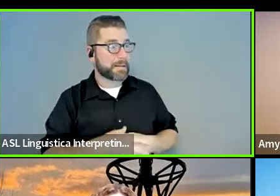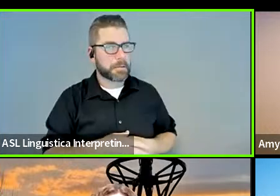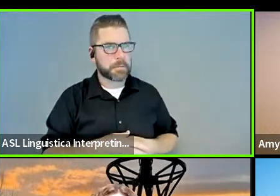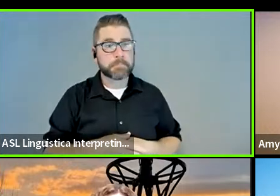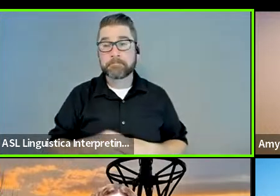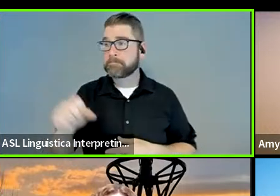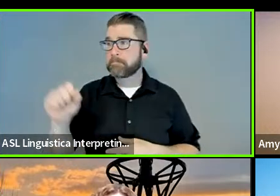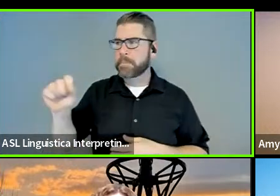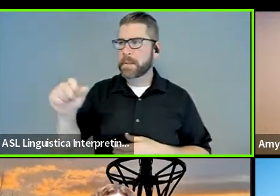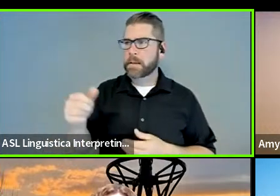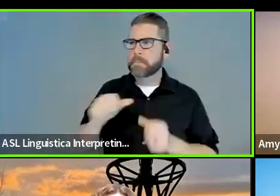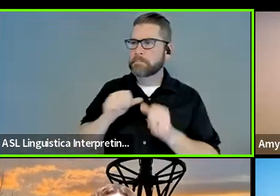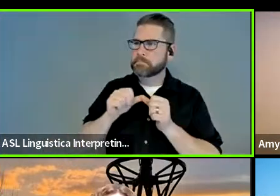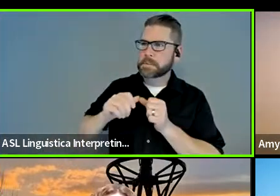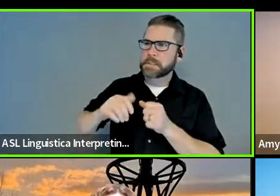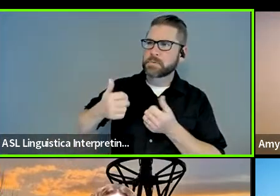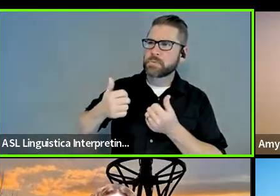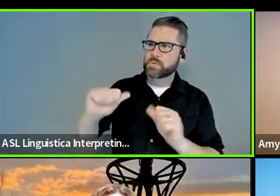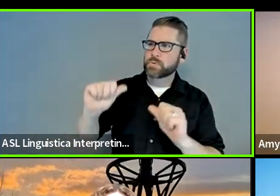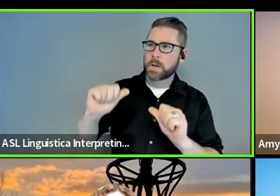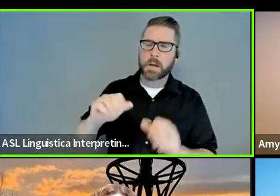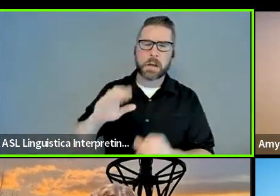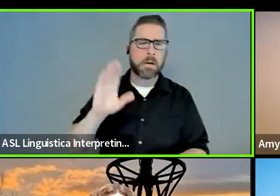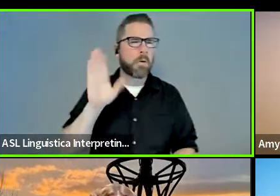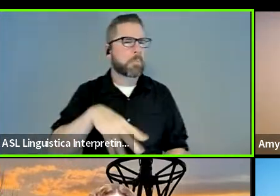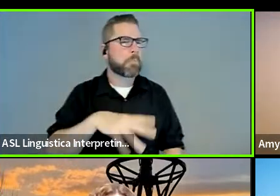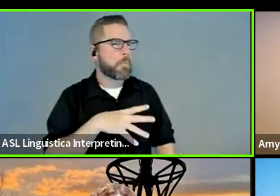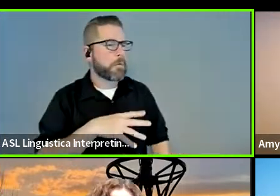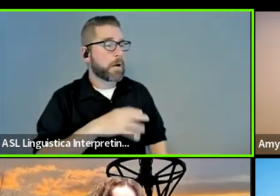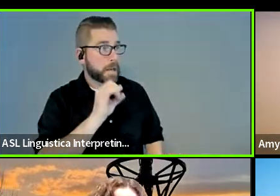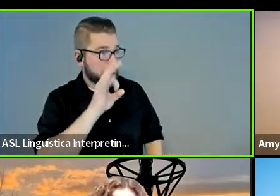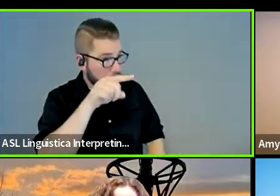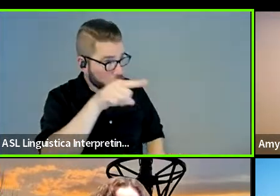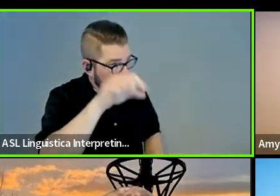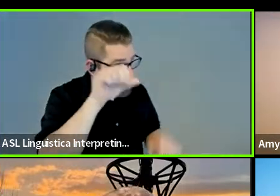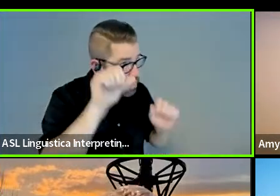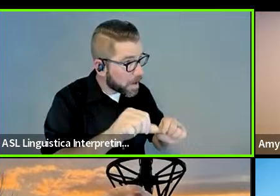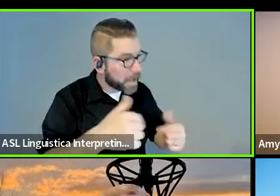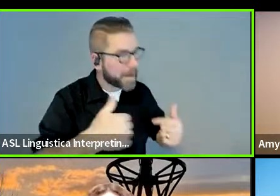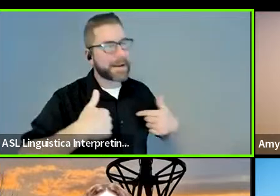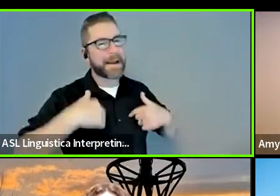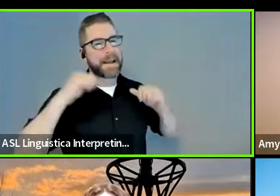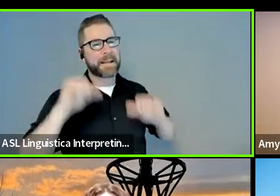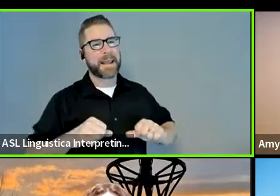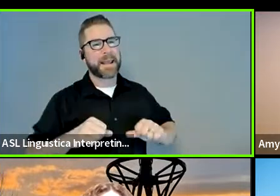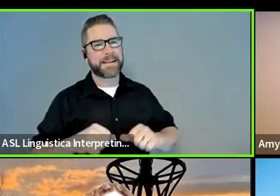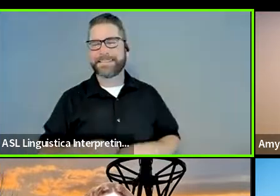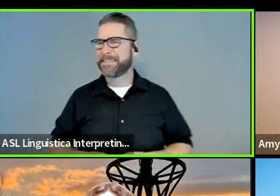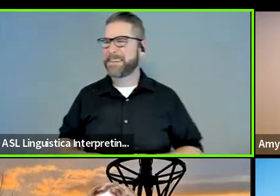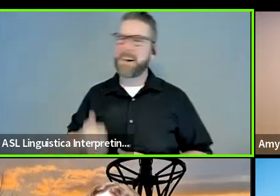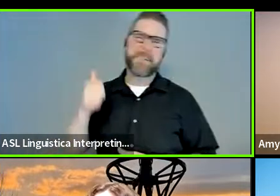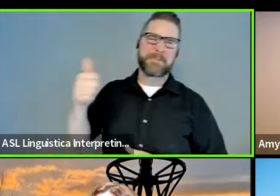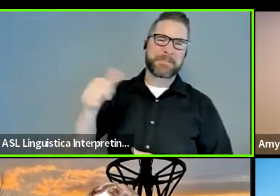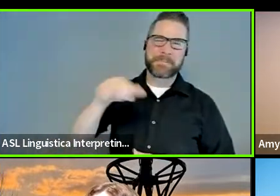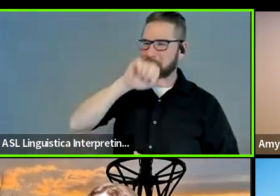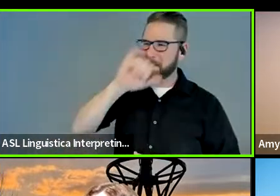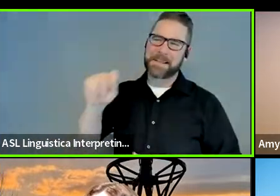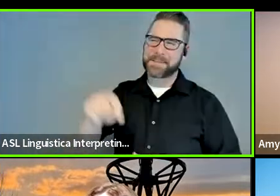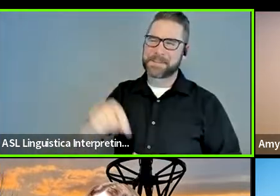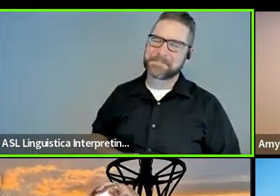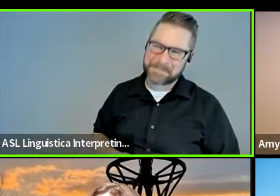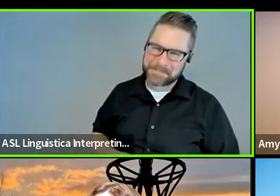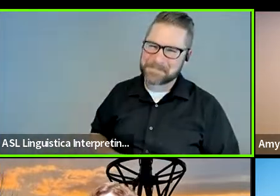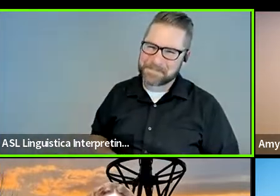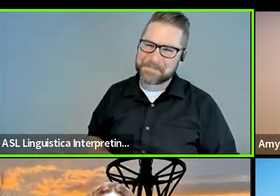off. That's okay. If you can do it, I can do it. Thank you. There we go. I love the spirit. But in any case, if you can't do it before the end